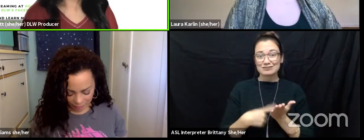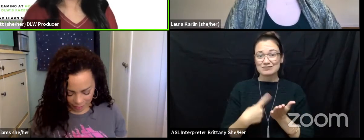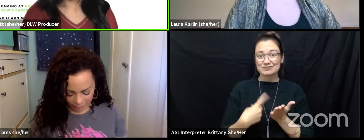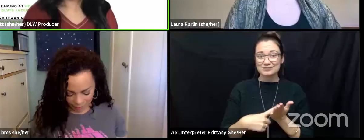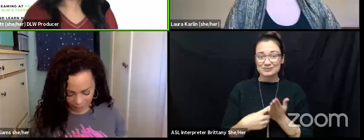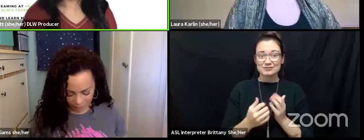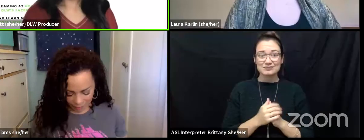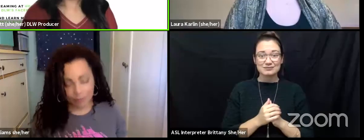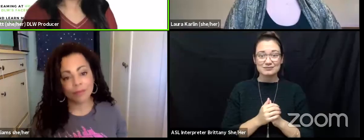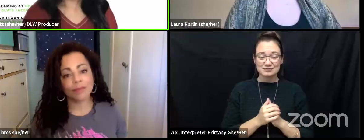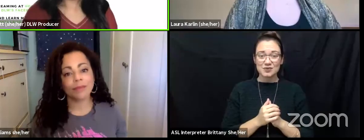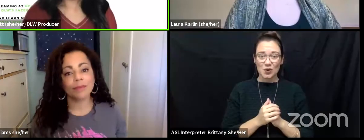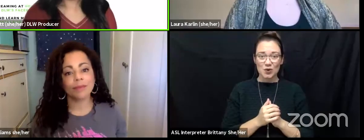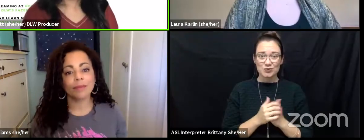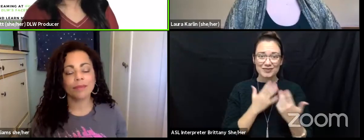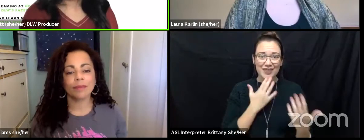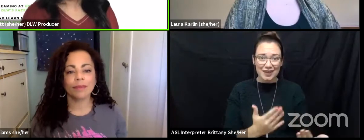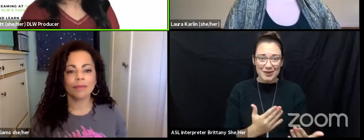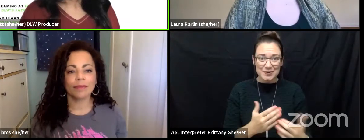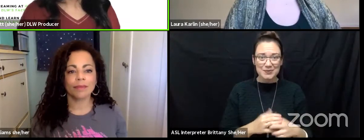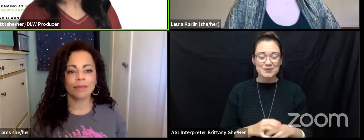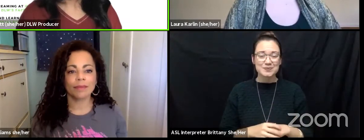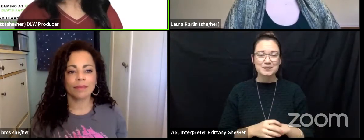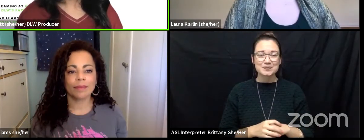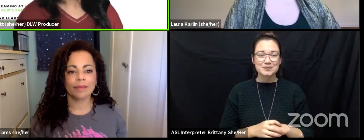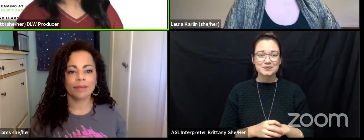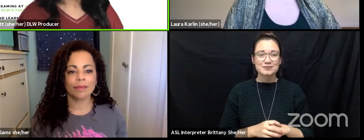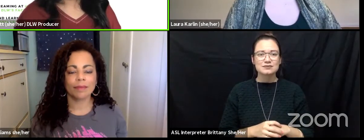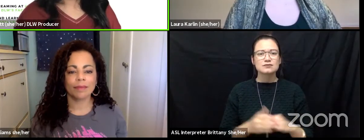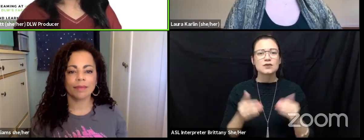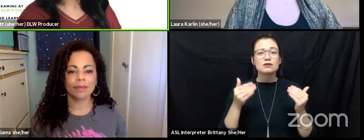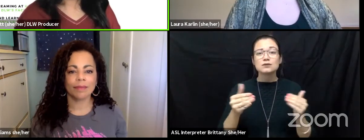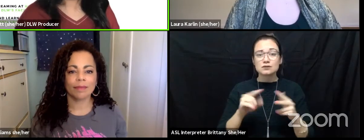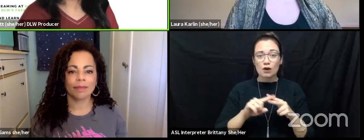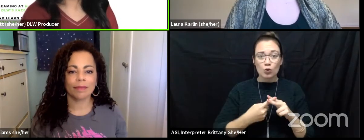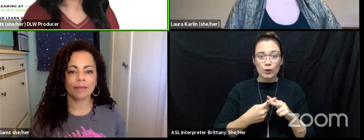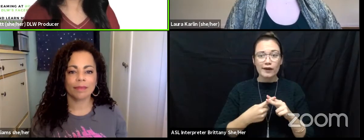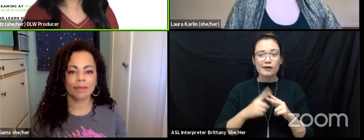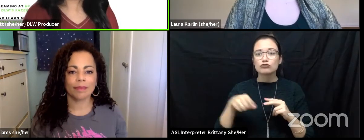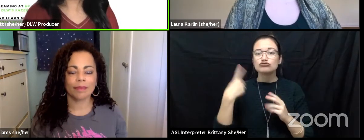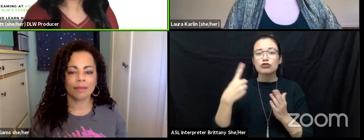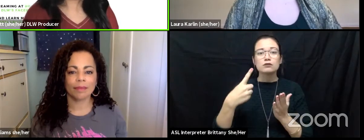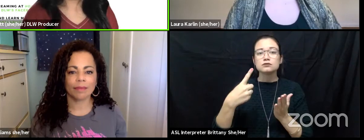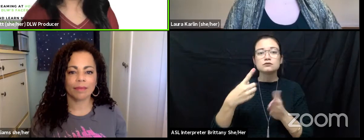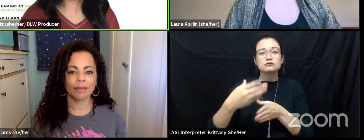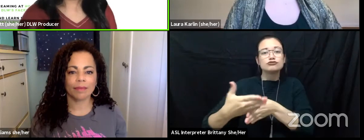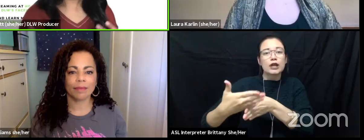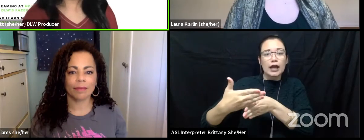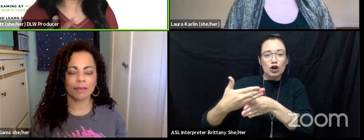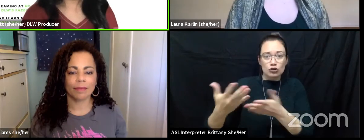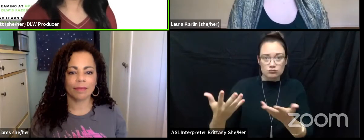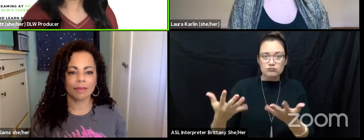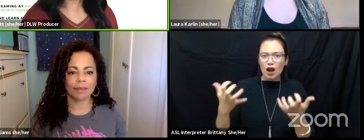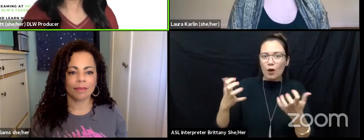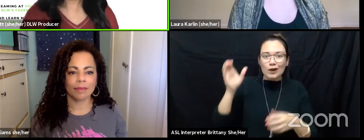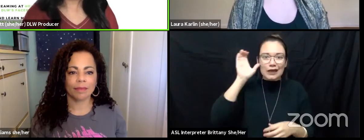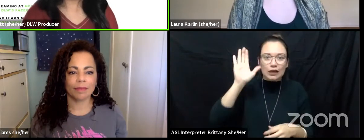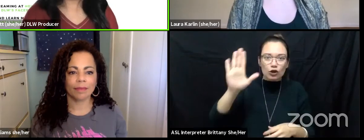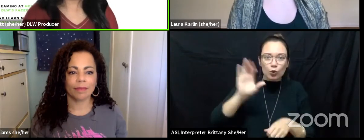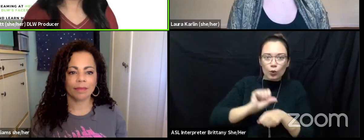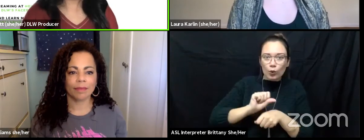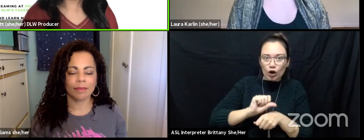Yeah, thank you. So let's start with just sharing. I would love to hear you share a little bit about your